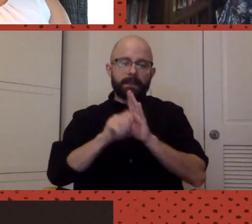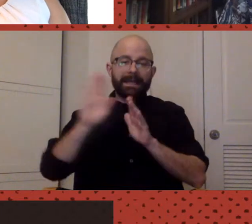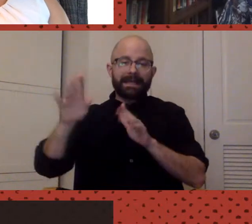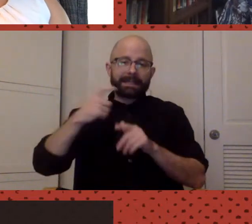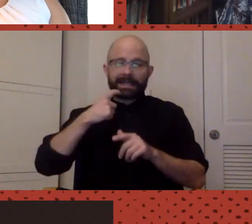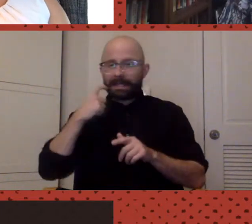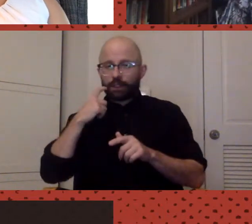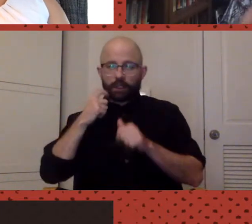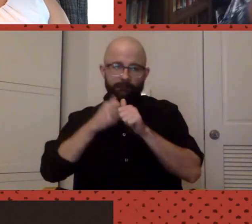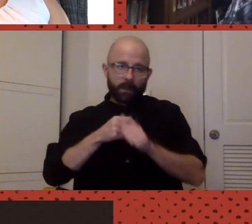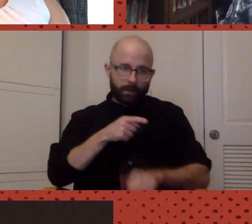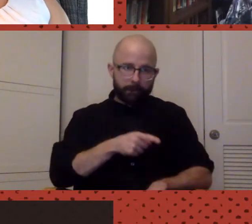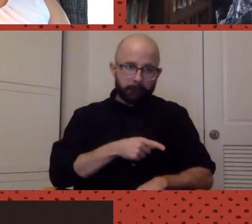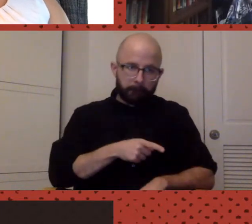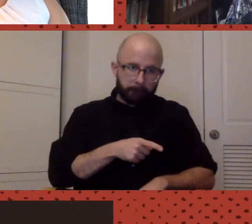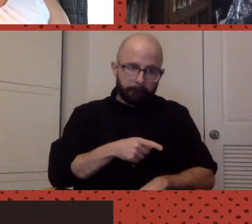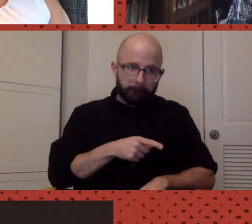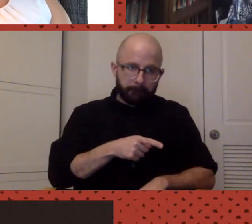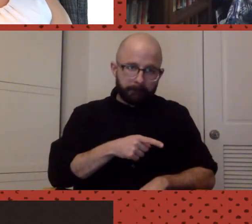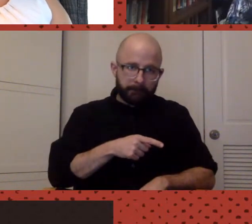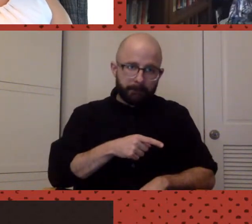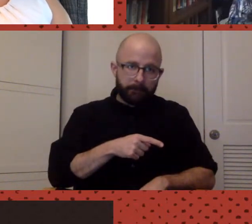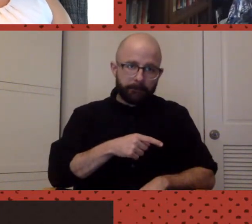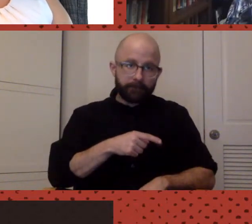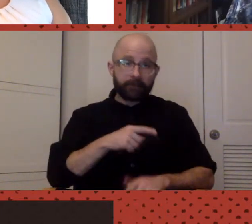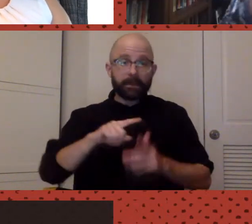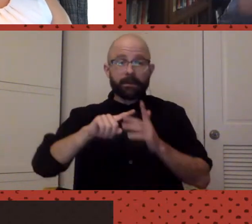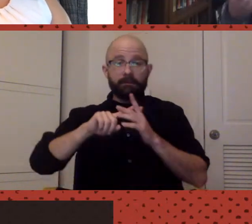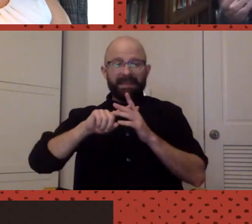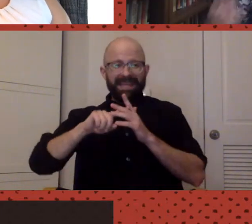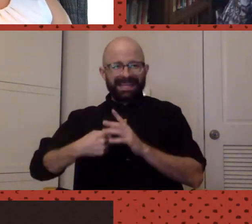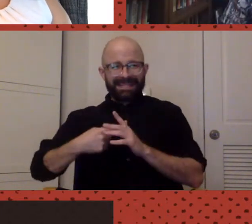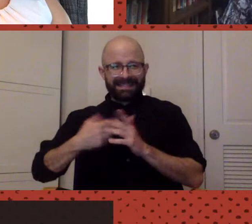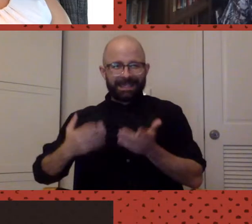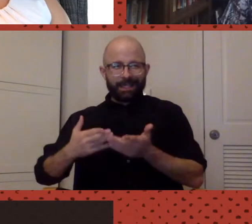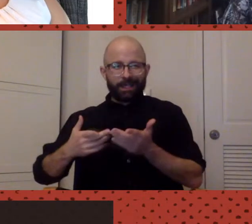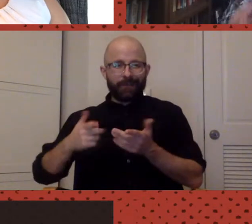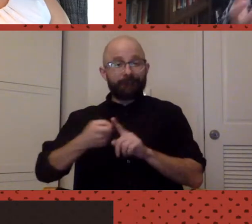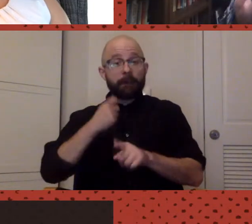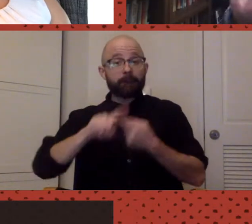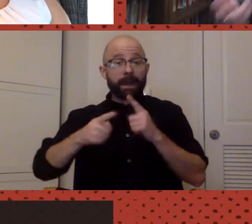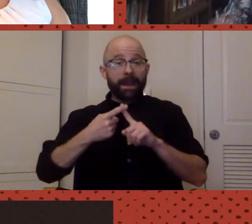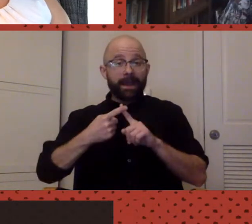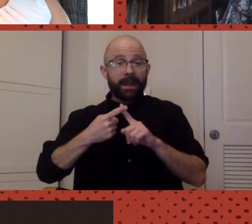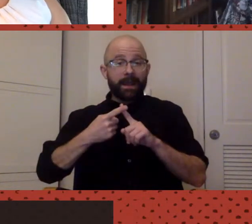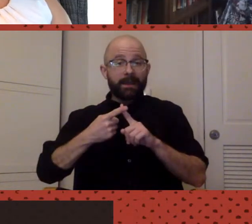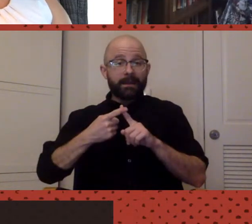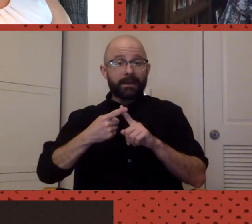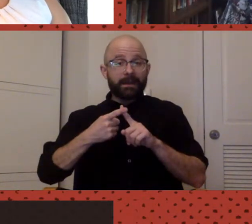him, and that what begins here from this friend, this really nice little, what feels like